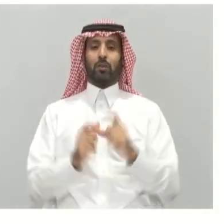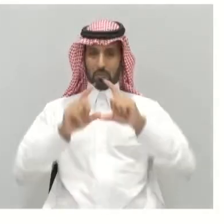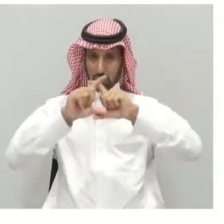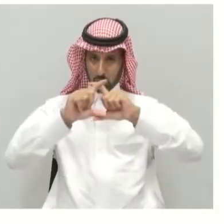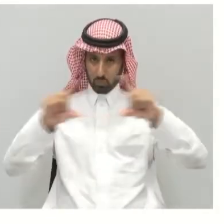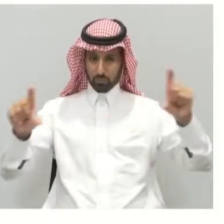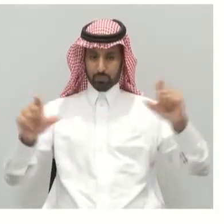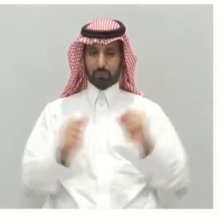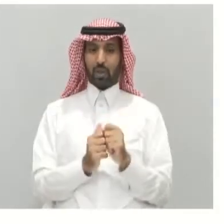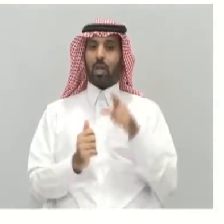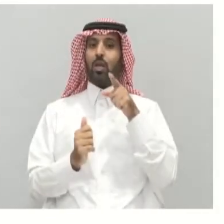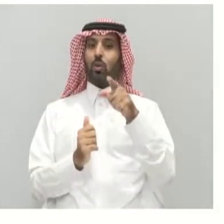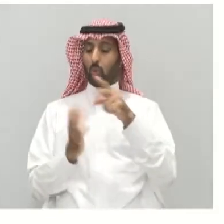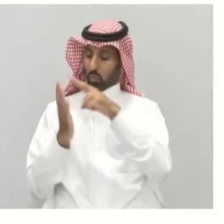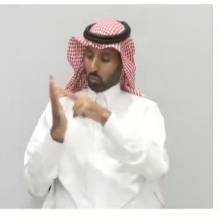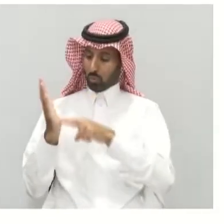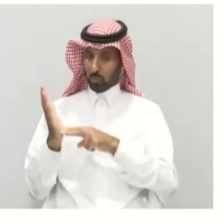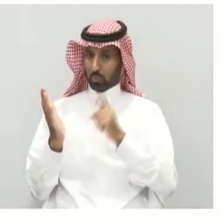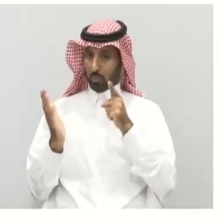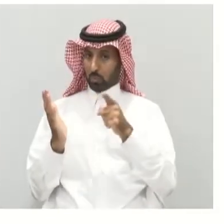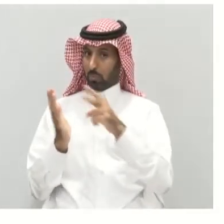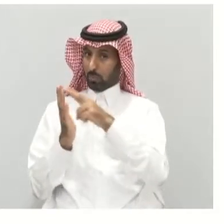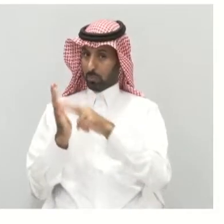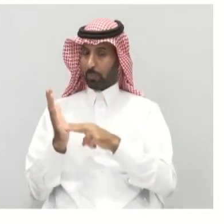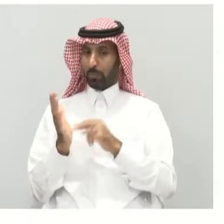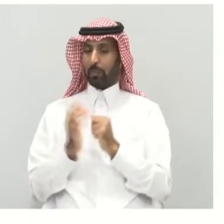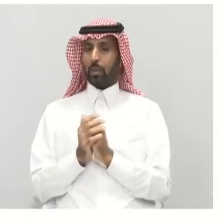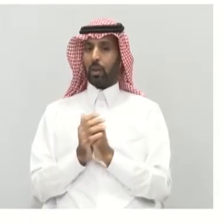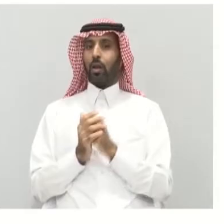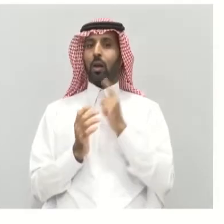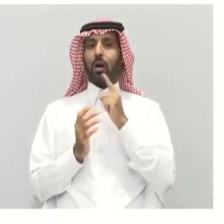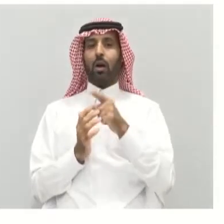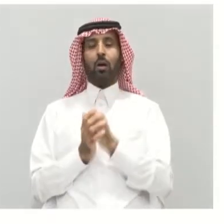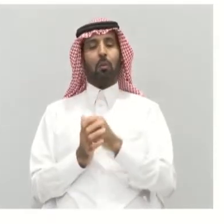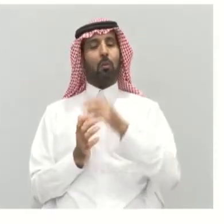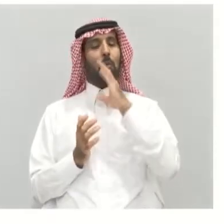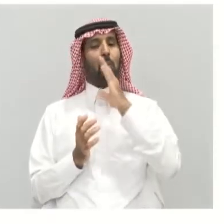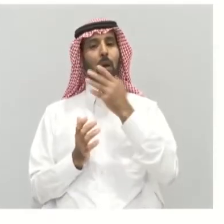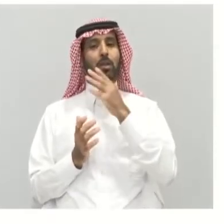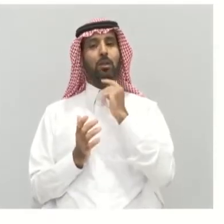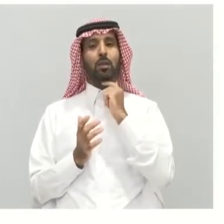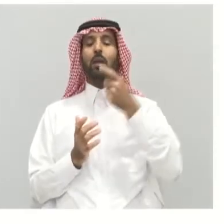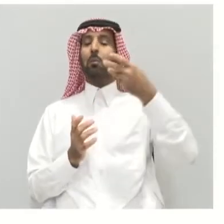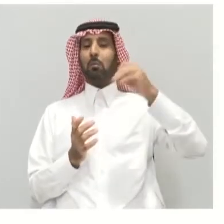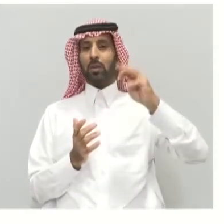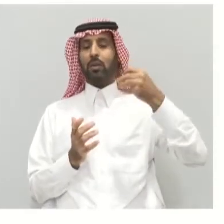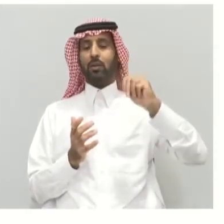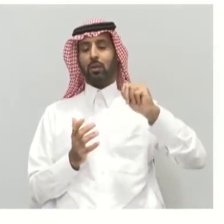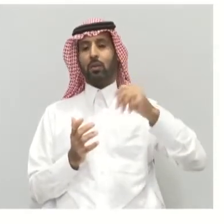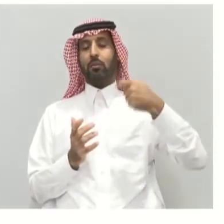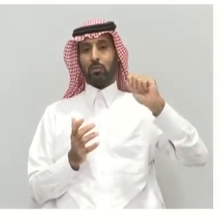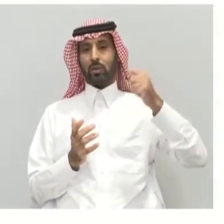sentences. I want you to read it, okay? We have on Monday, on Saturday, on Monday. So these are